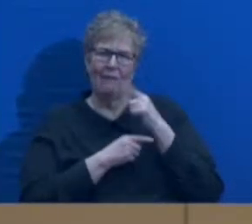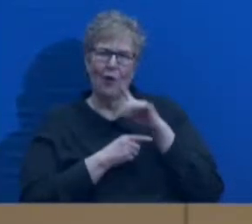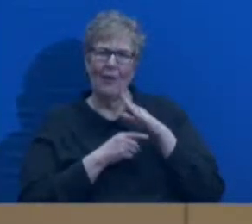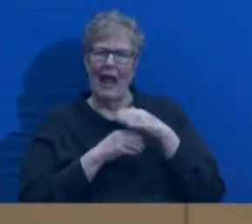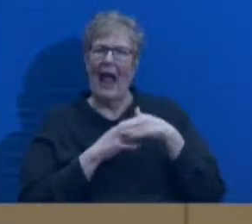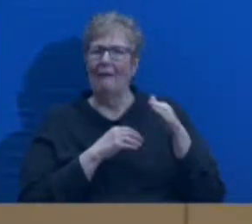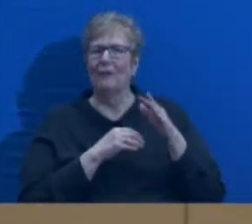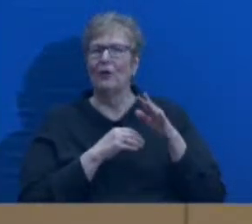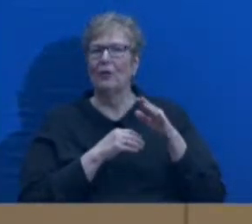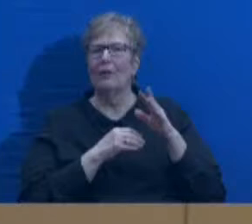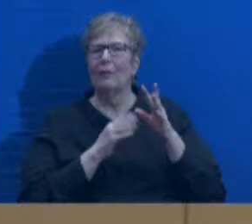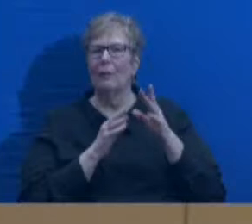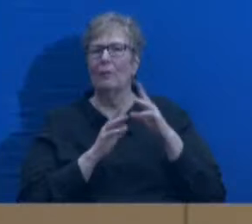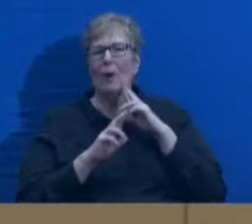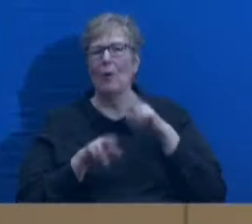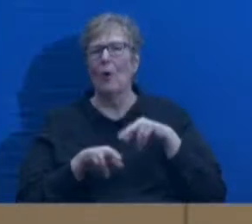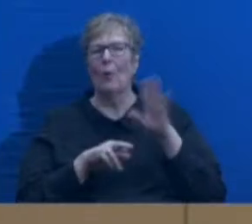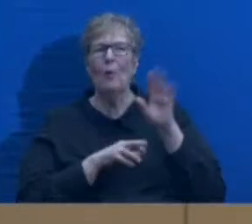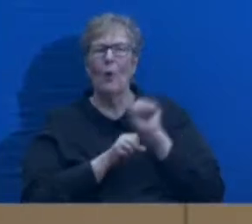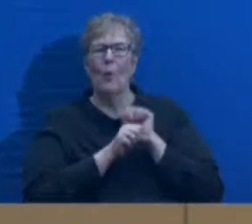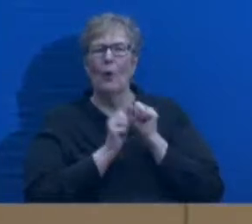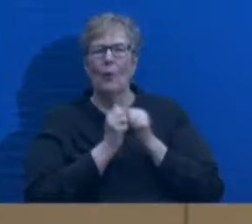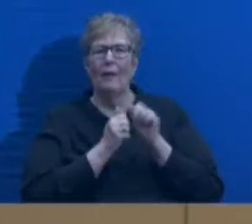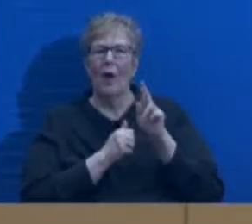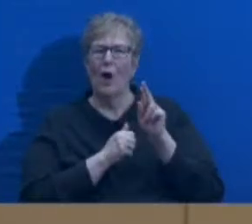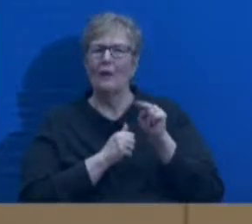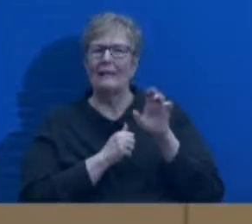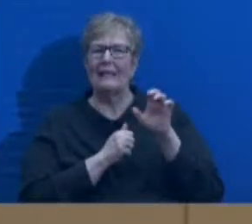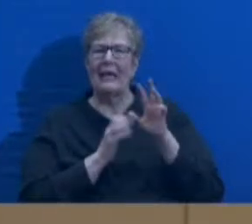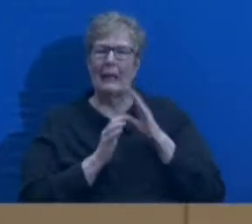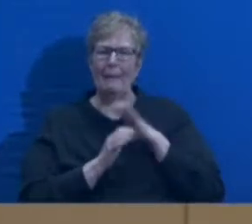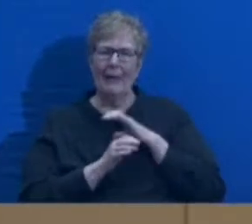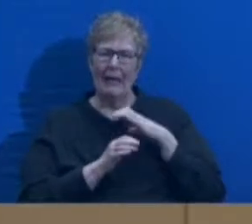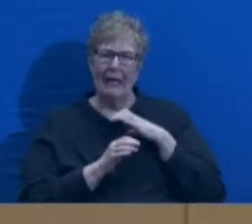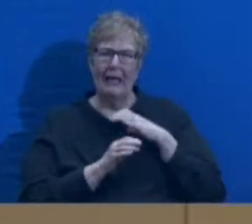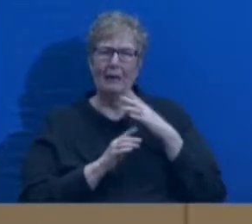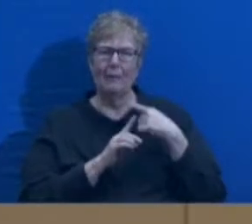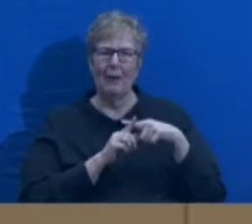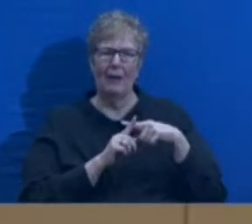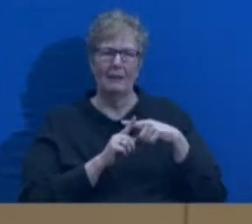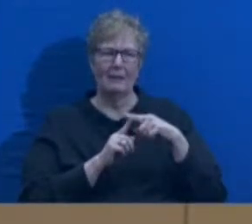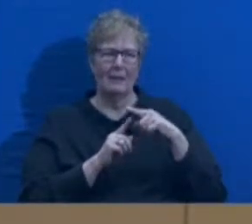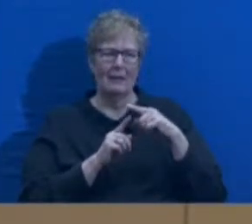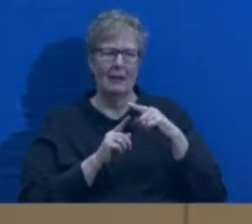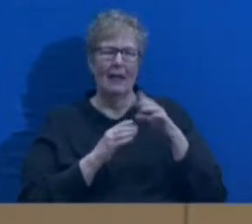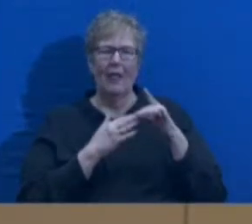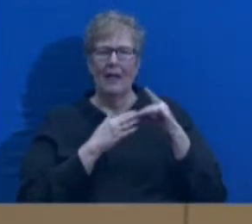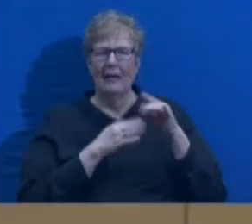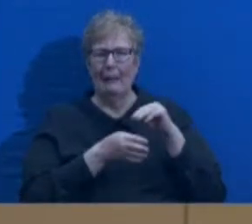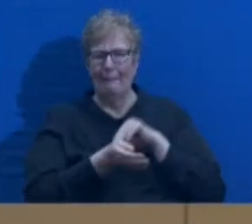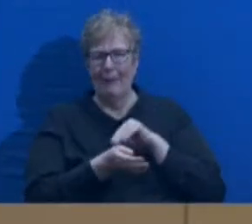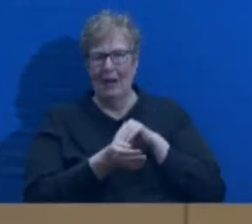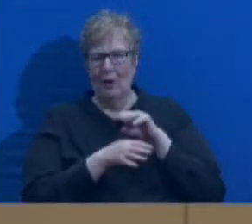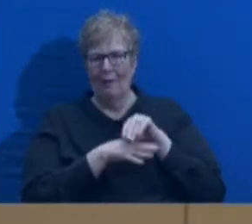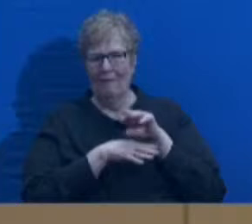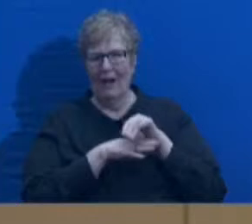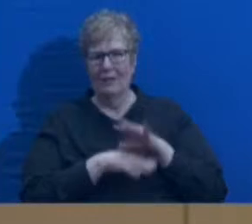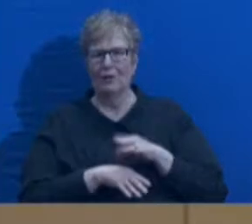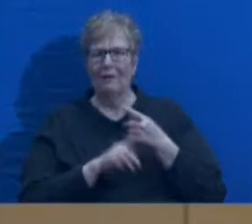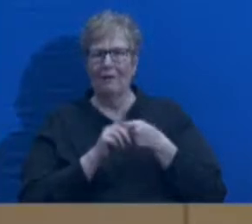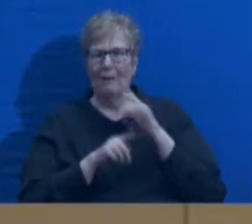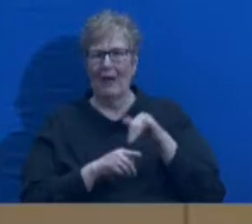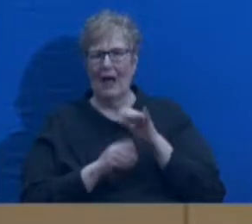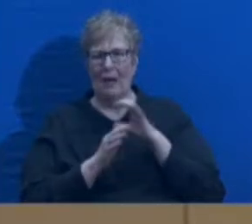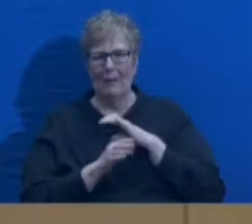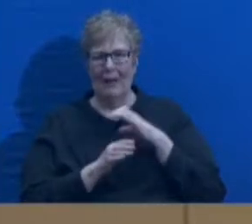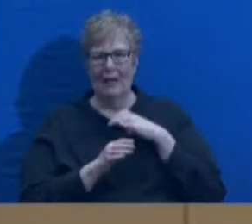We'll be working with the RNC committee as well as the lead medical advisor with that committee